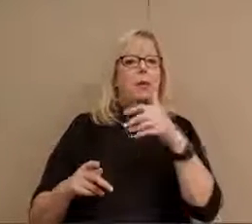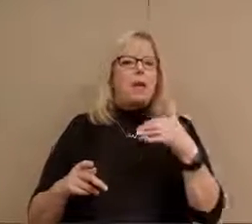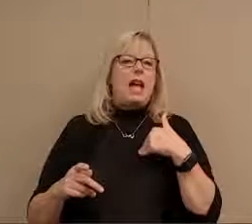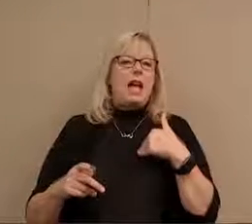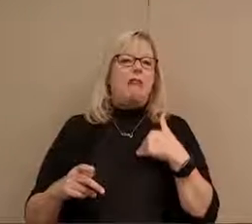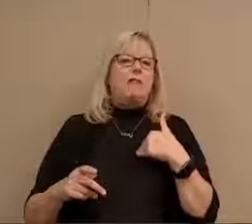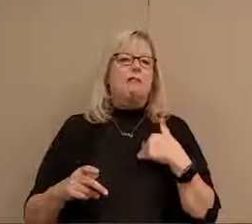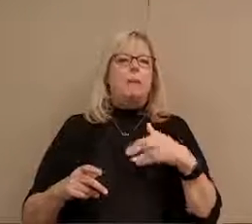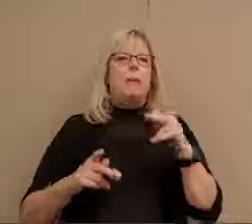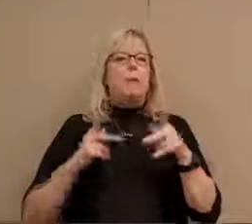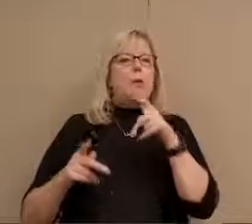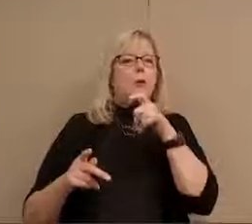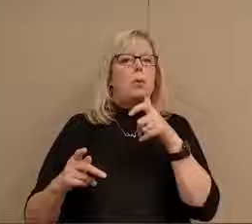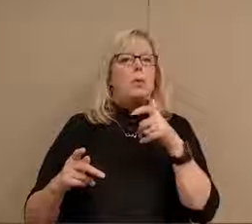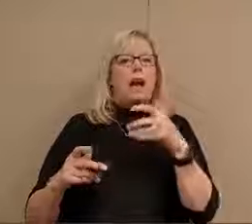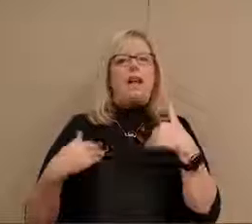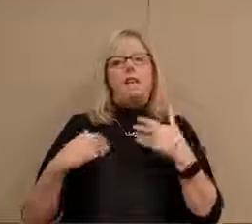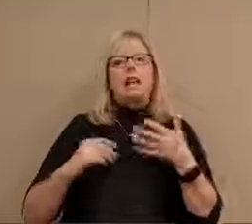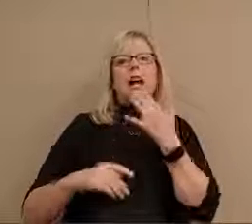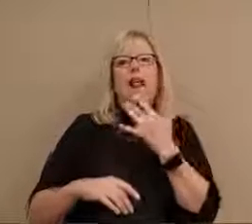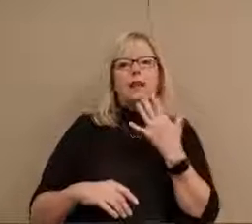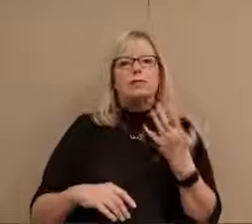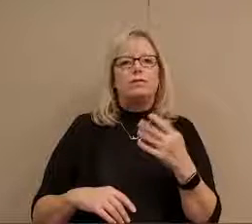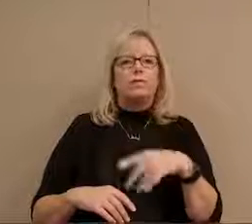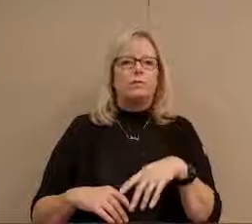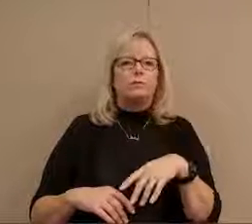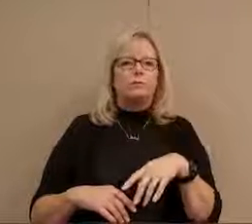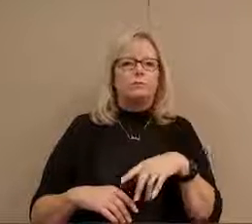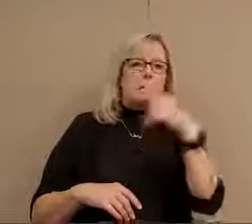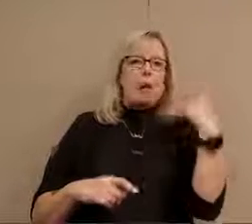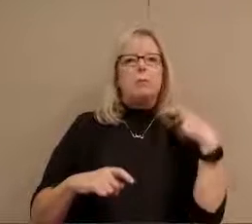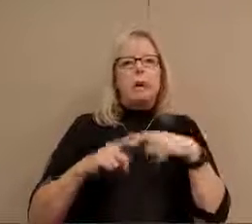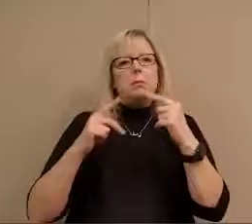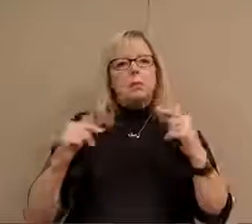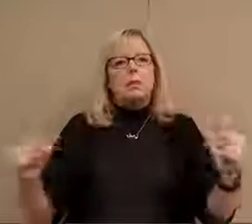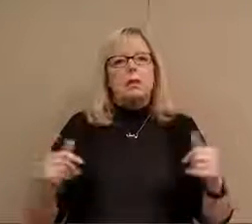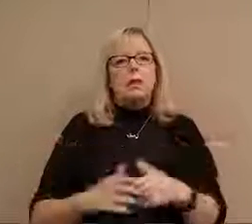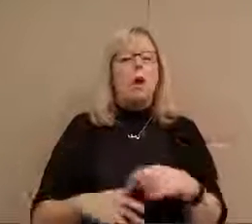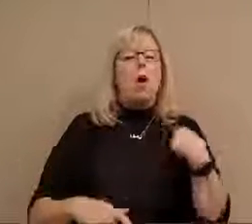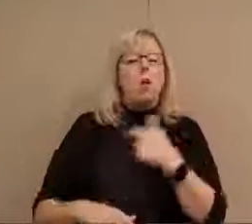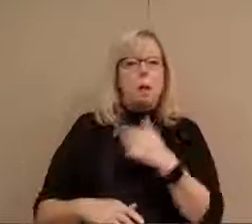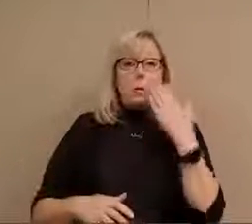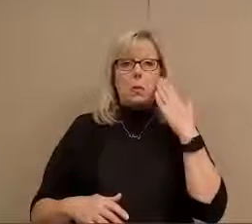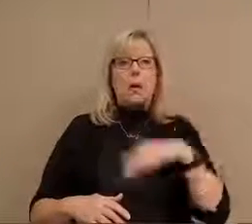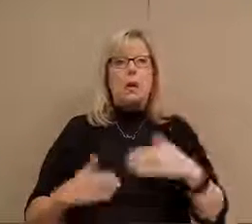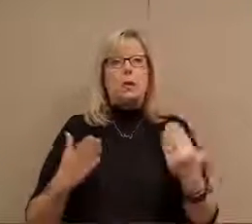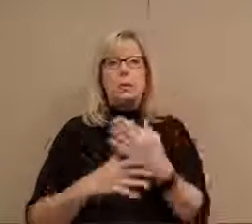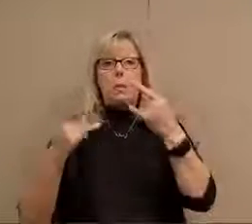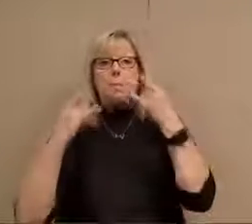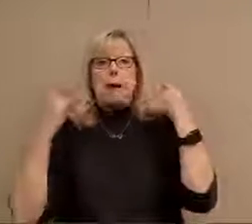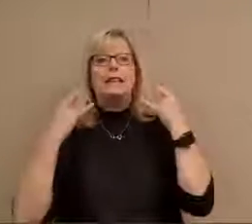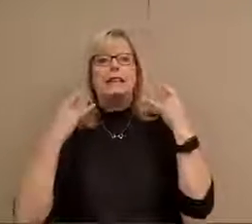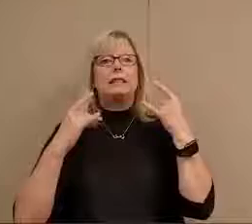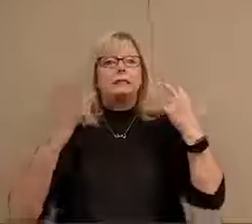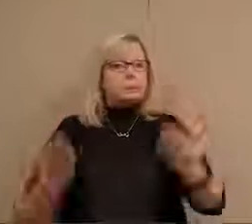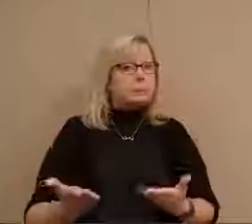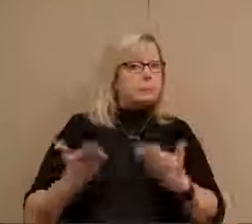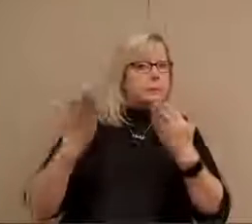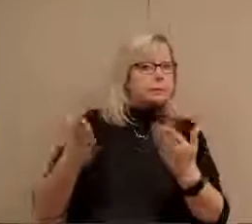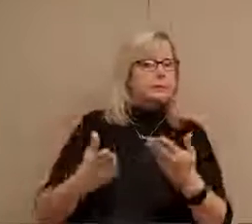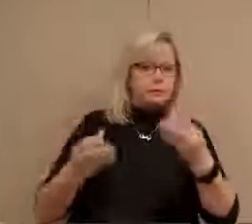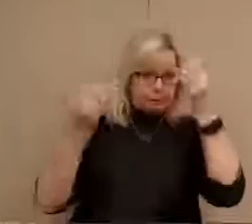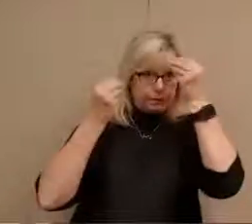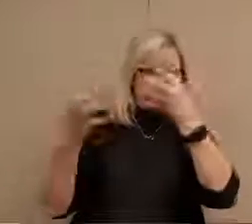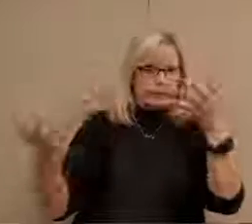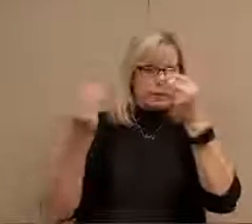statewide trends that were observed for June, and obviously we know those numbers have increased since then. We do know that new masking guidance was released. If you go to our